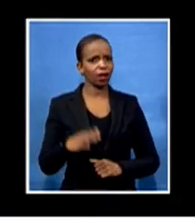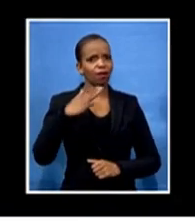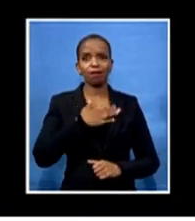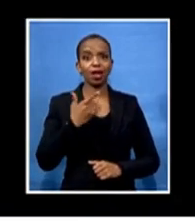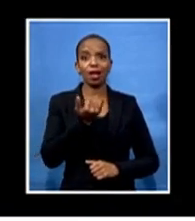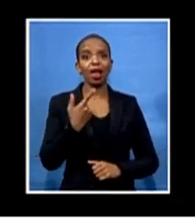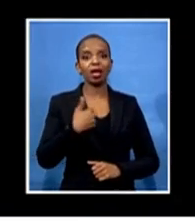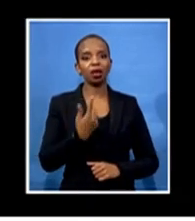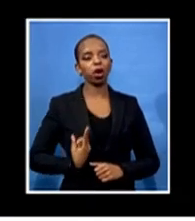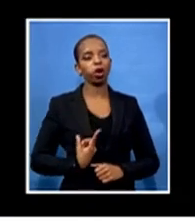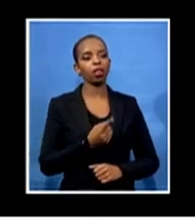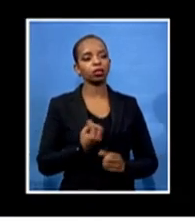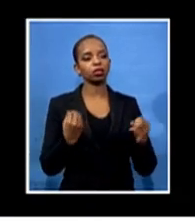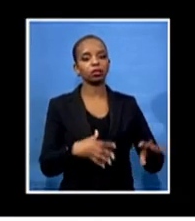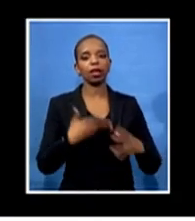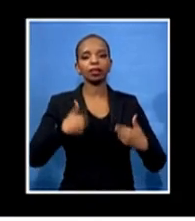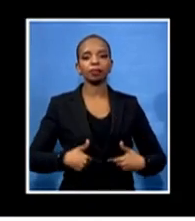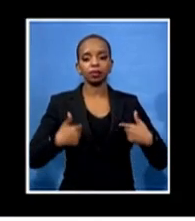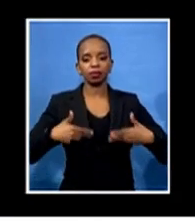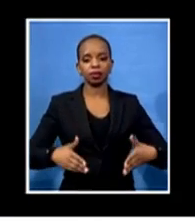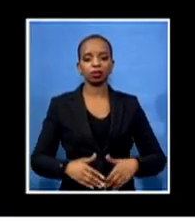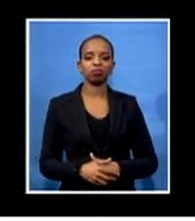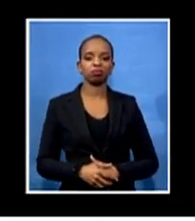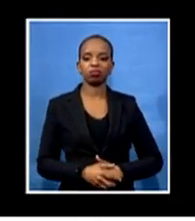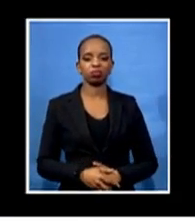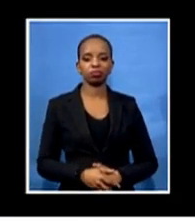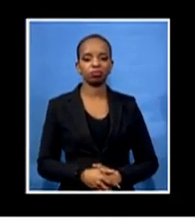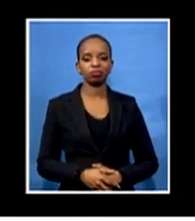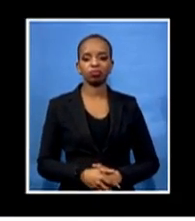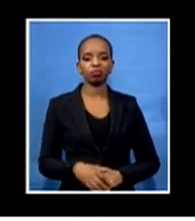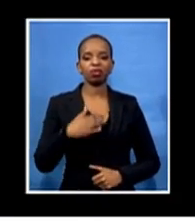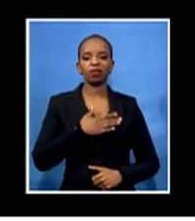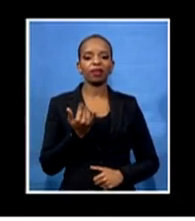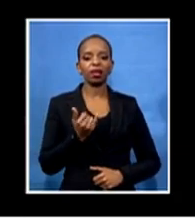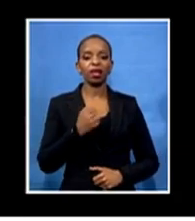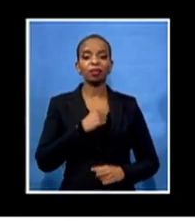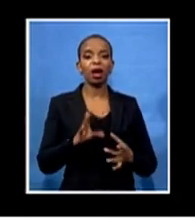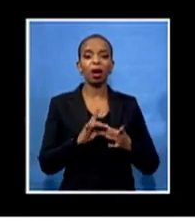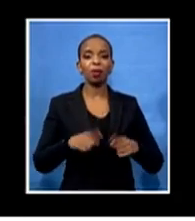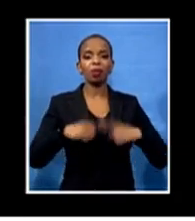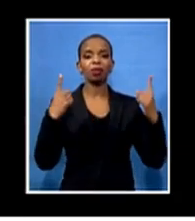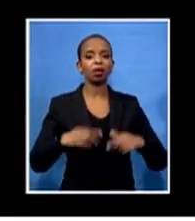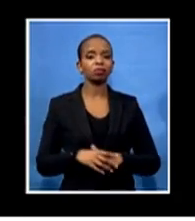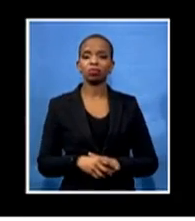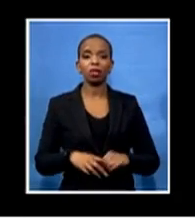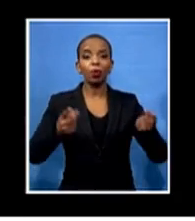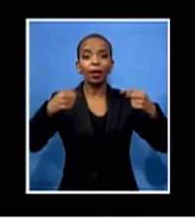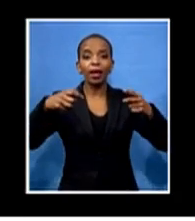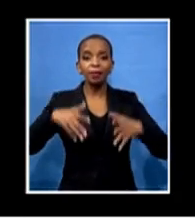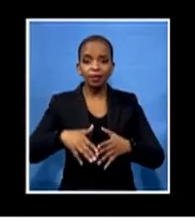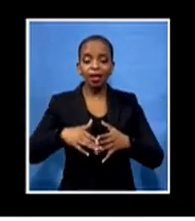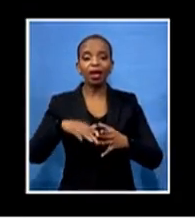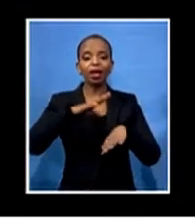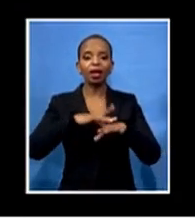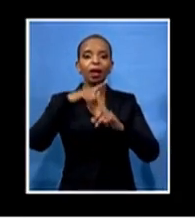You don't ever feel like you are not in your own home. We arrived here and found others who had COVID-19. We worship together and we support